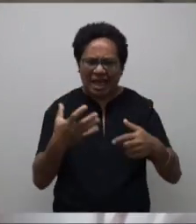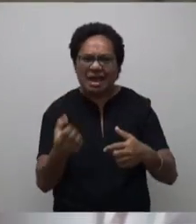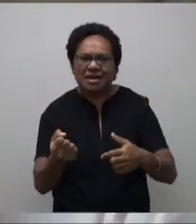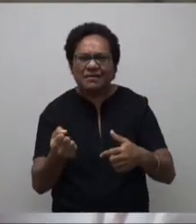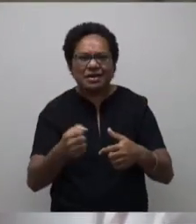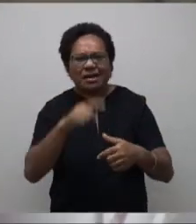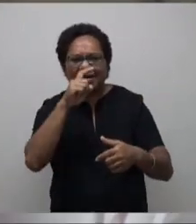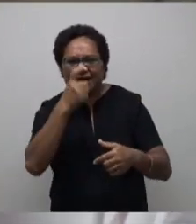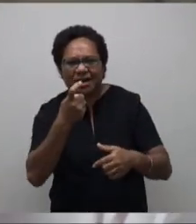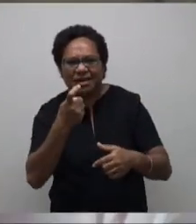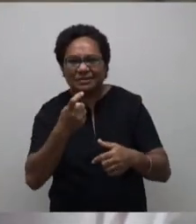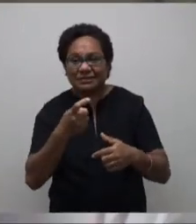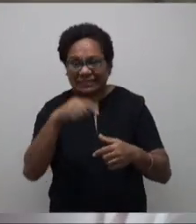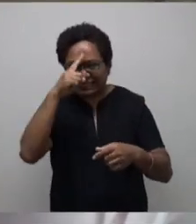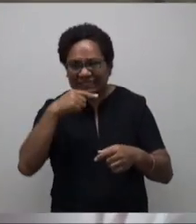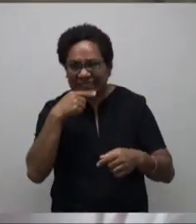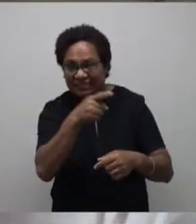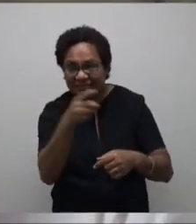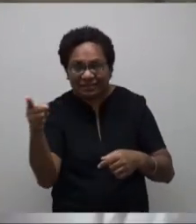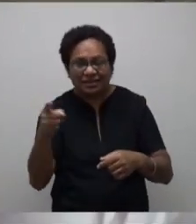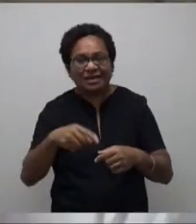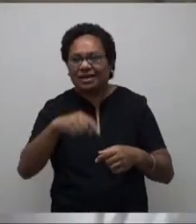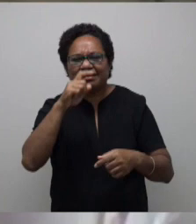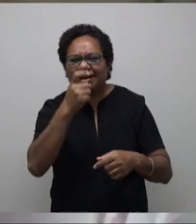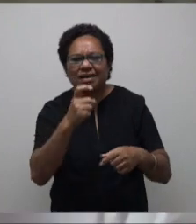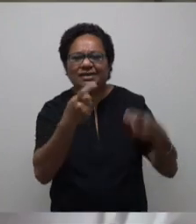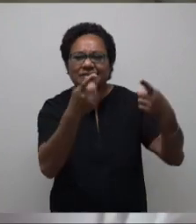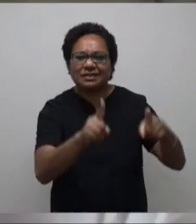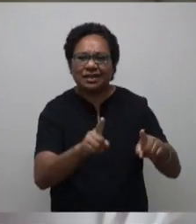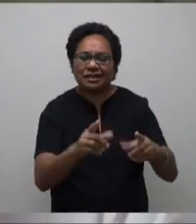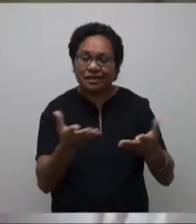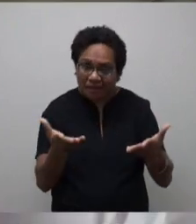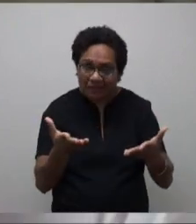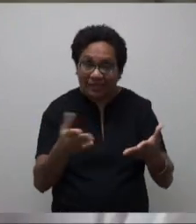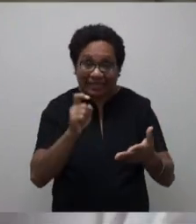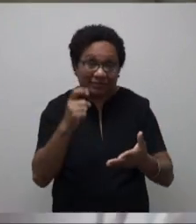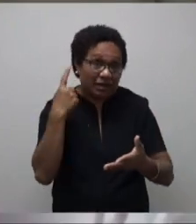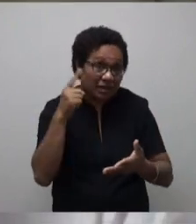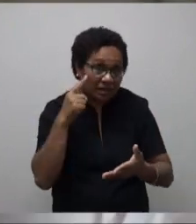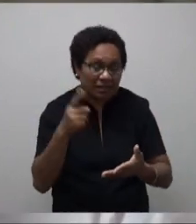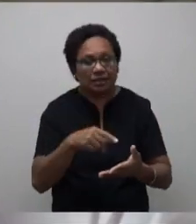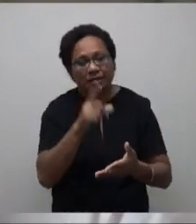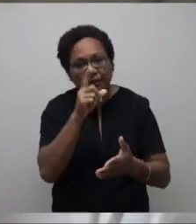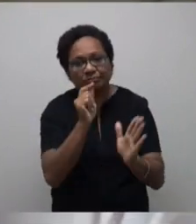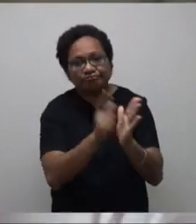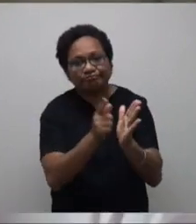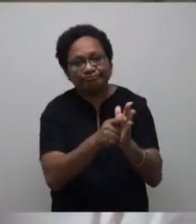will lead vulnerable Fijians into ICUs and, in worst case scenario, an early death.